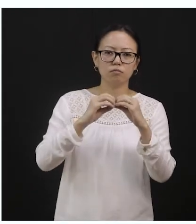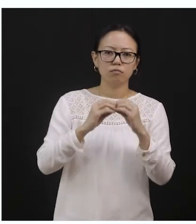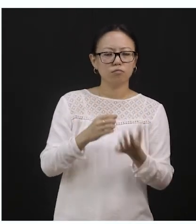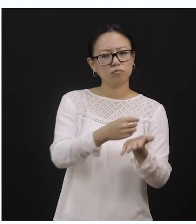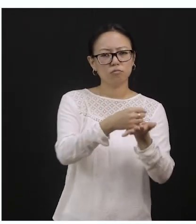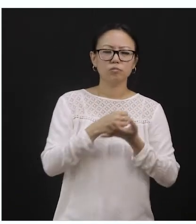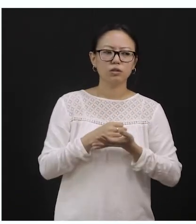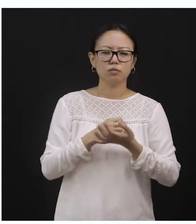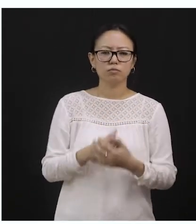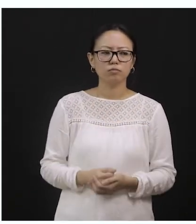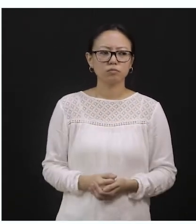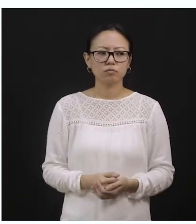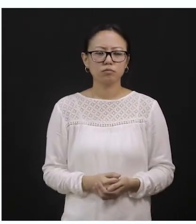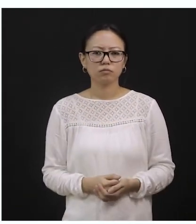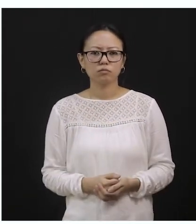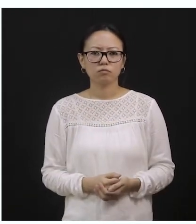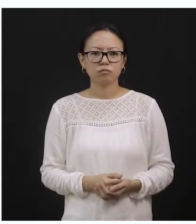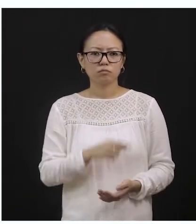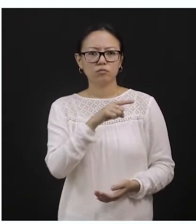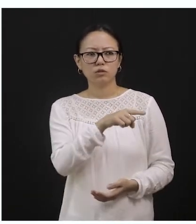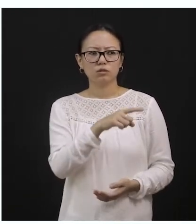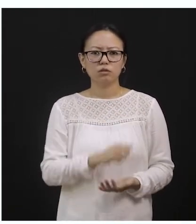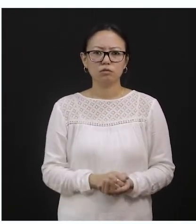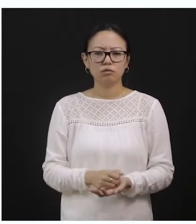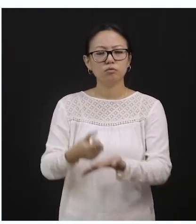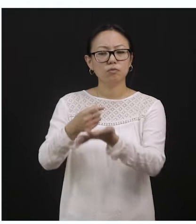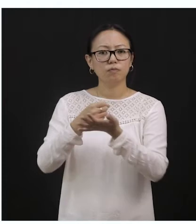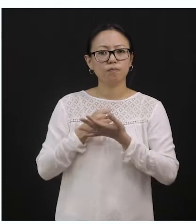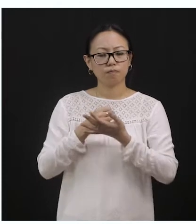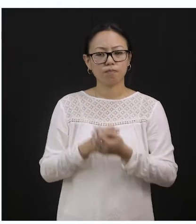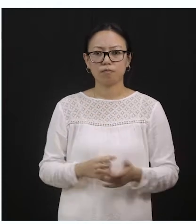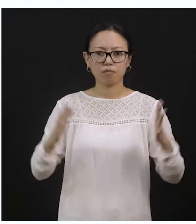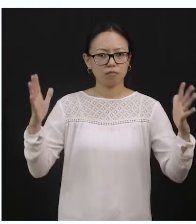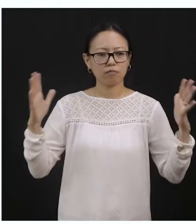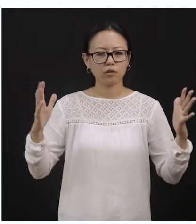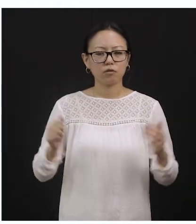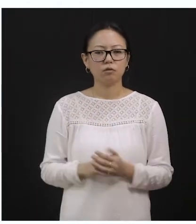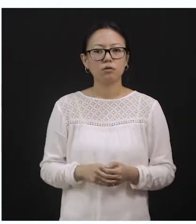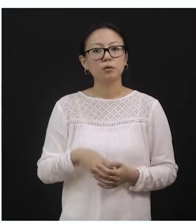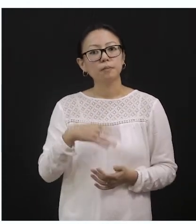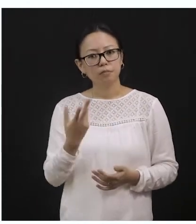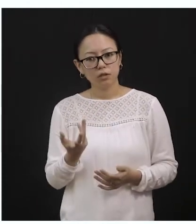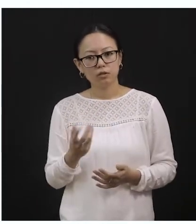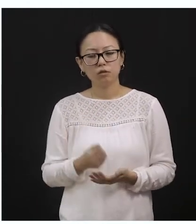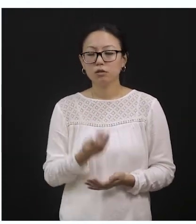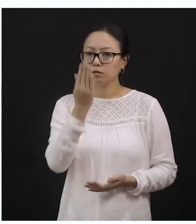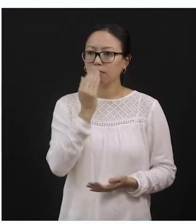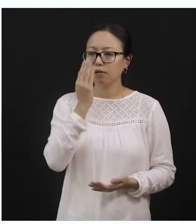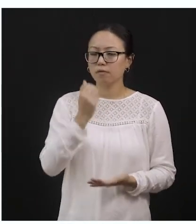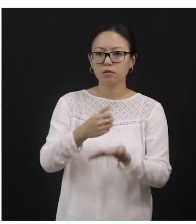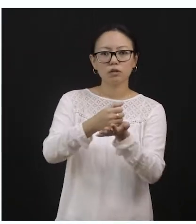us. Bee is a very useful insect. The reason today is because they provide us